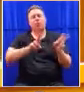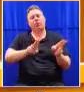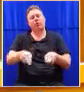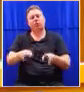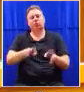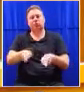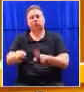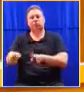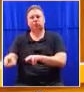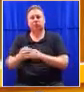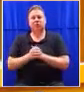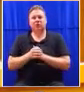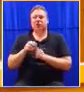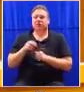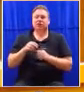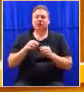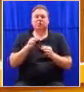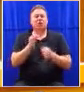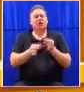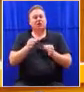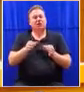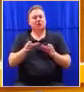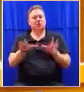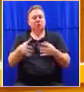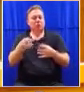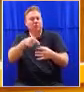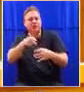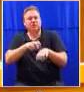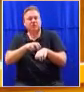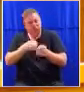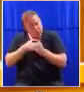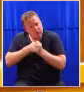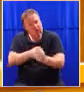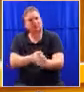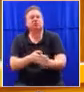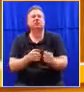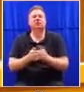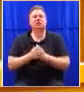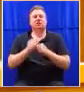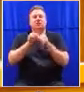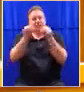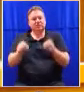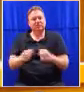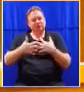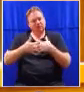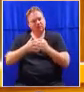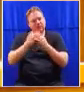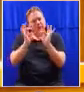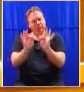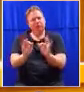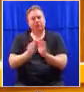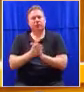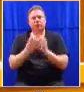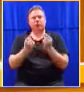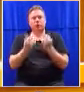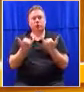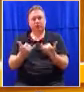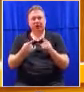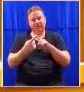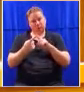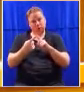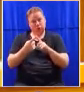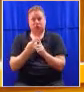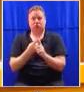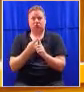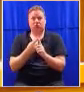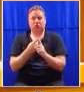require the political will and strong systems to be placed in place. They can be done today. Number one, you can begin by